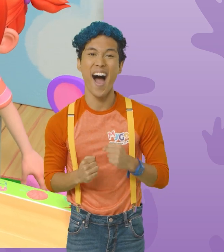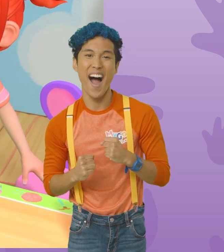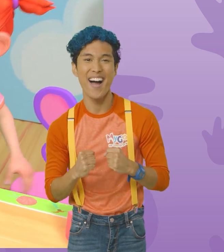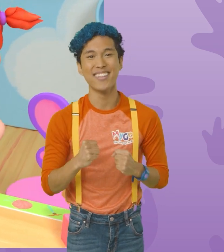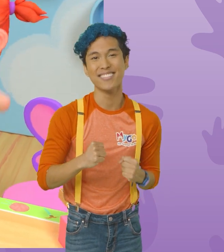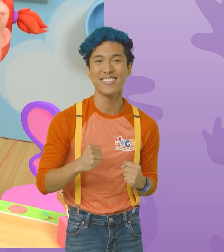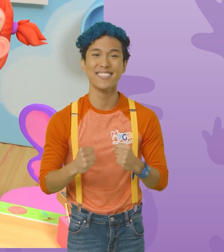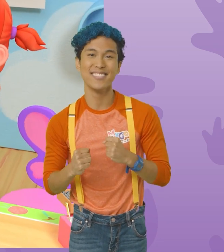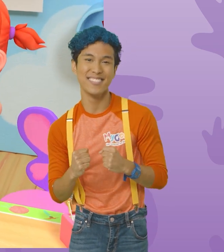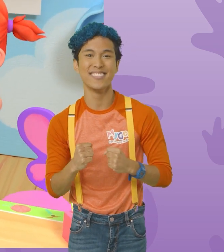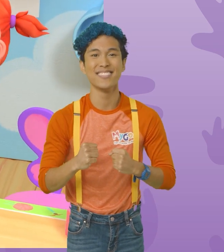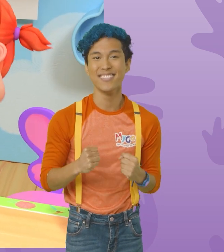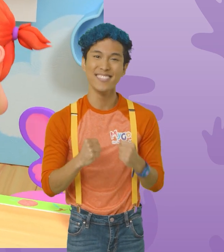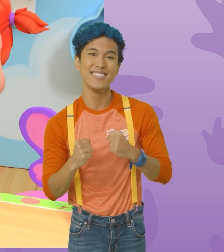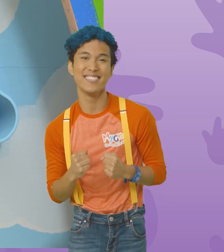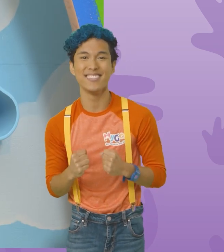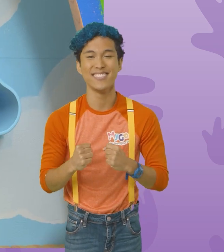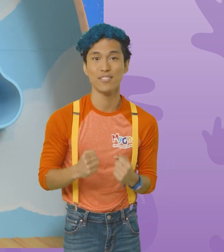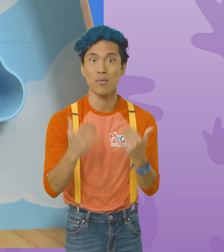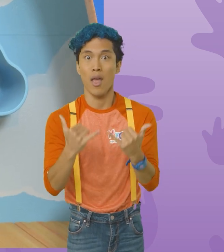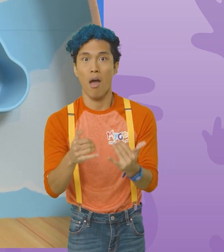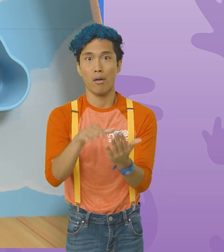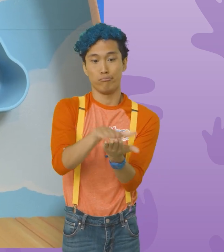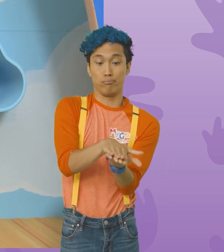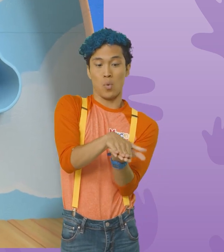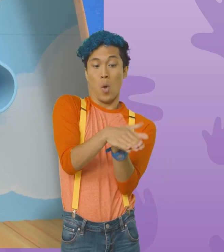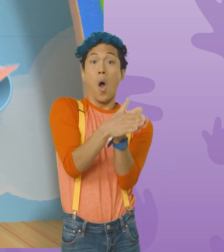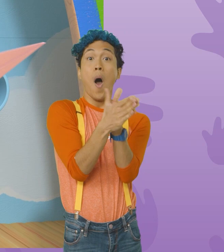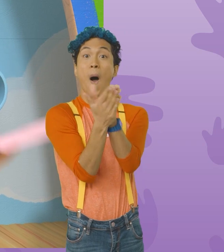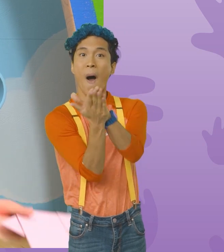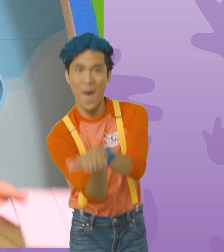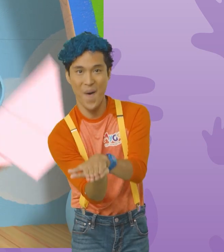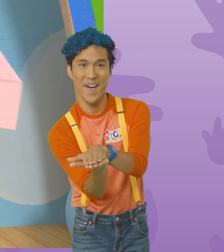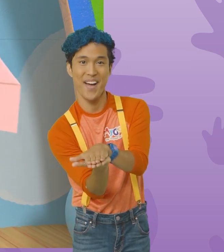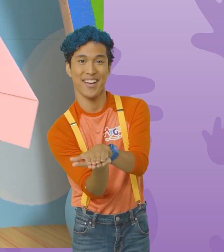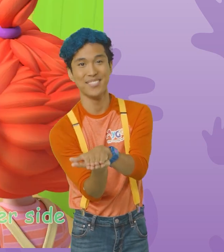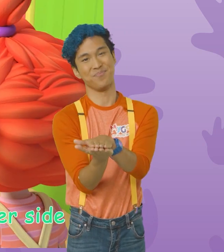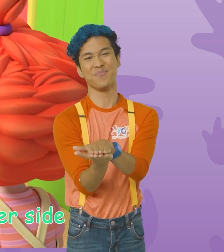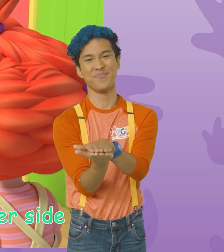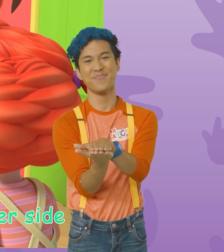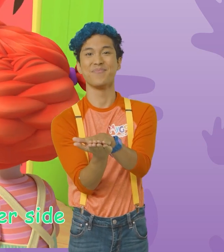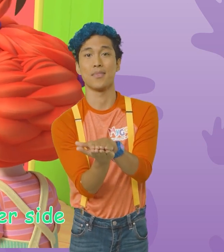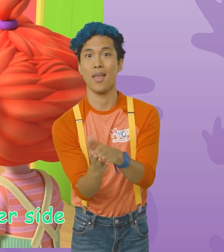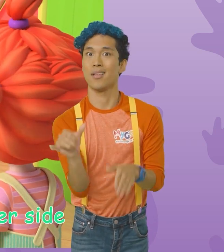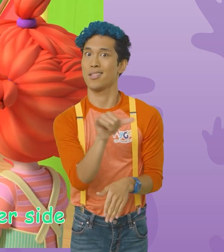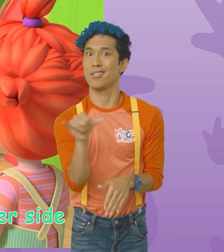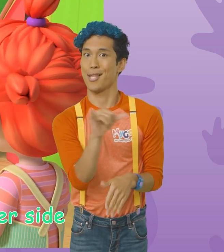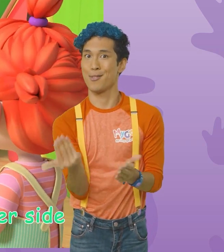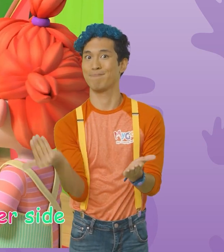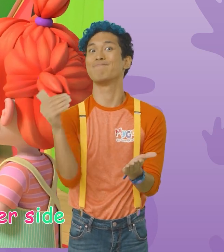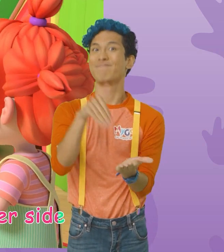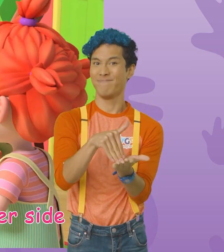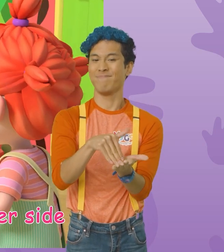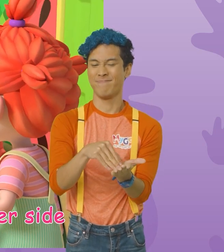3. Yeah! Now flip the whole thing over. And we'll do the